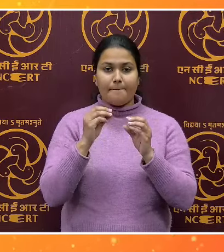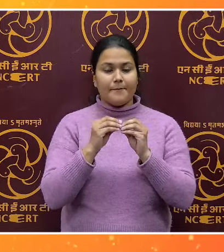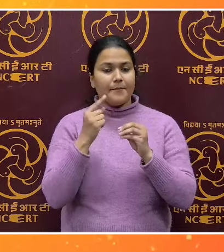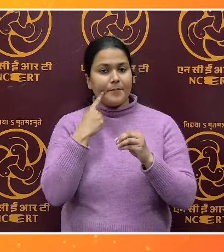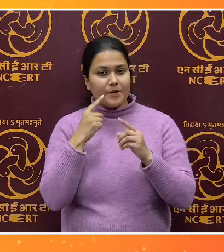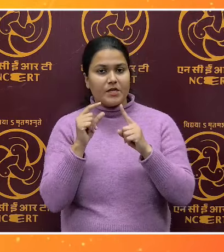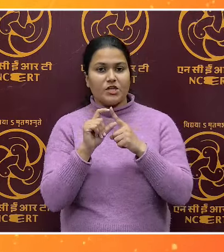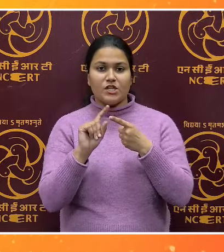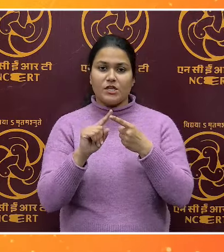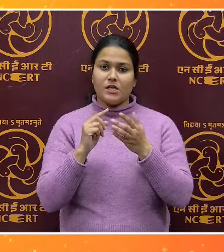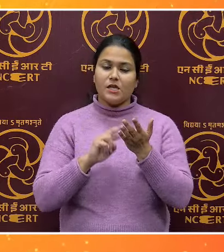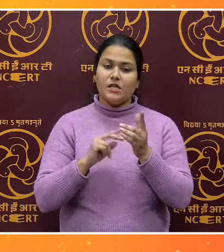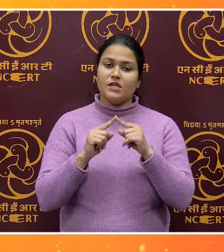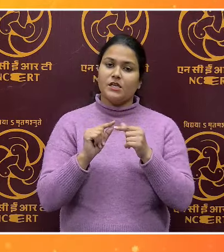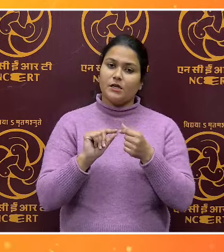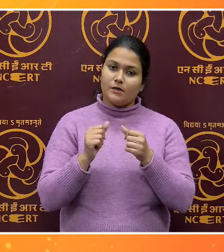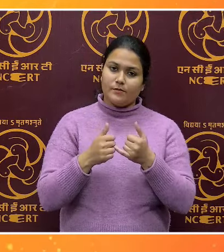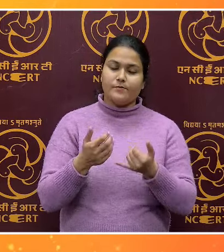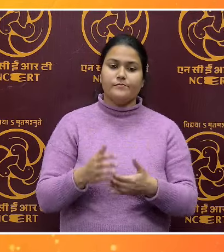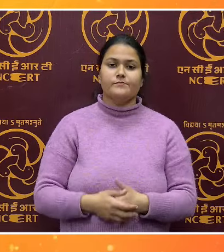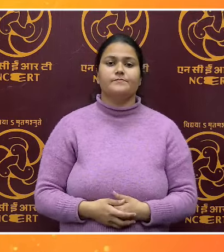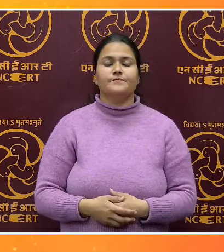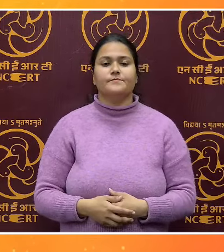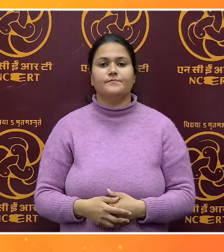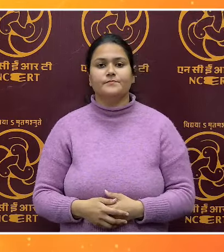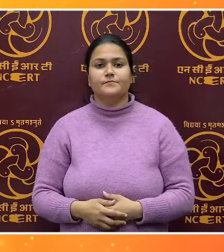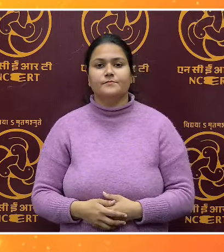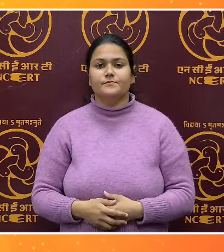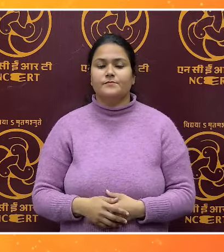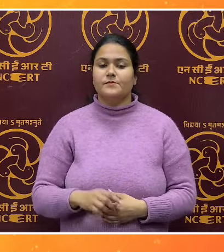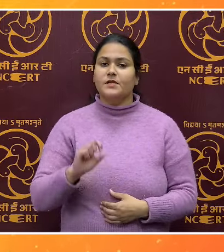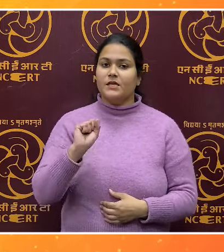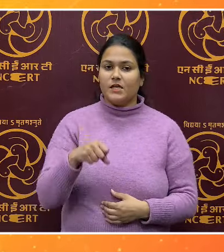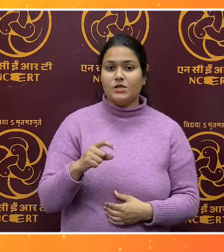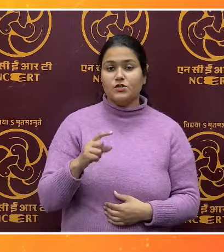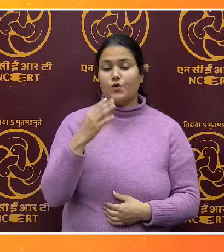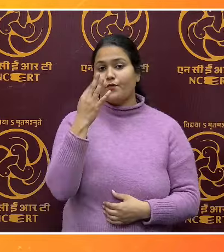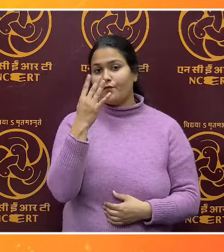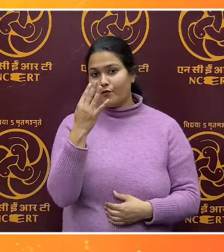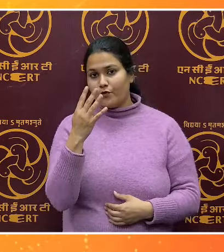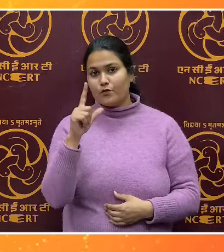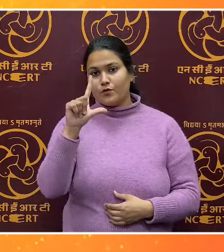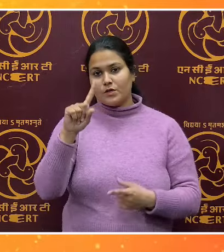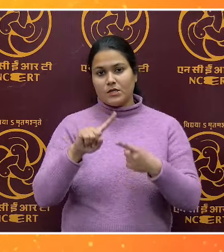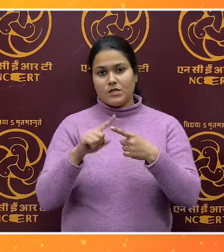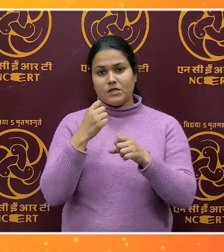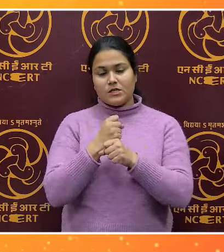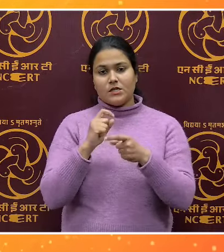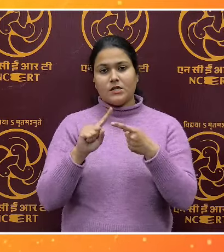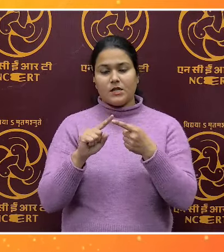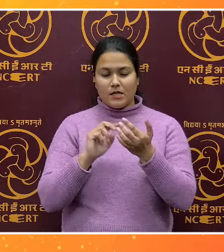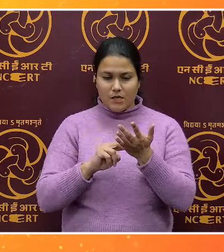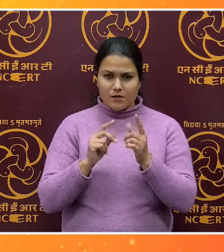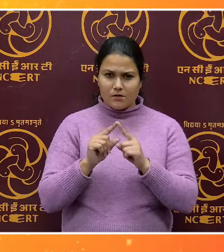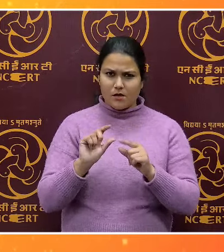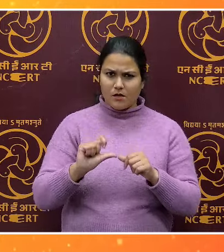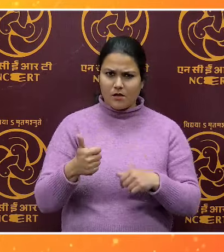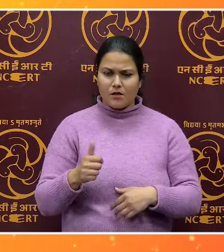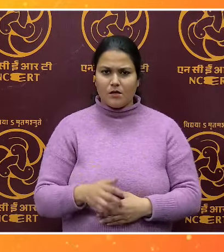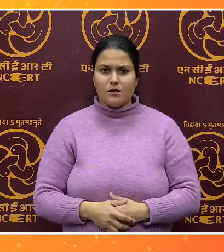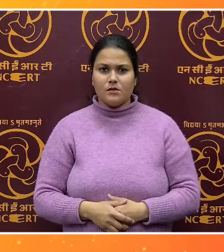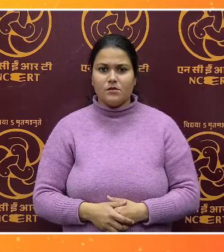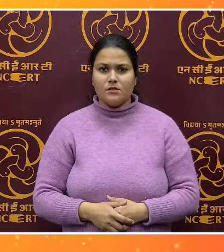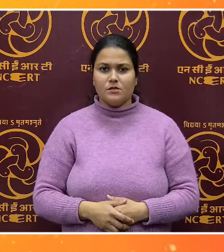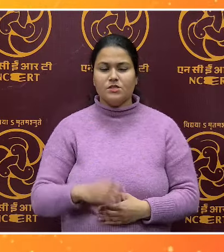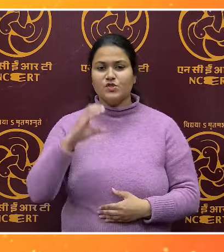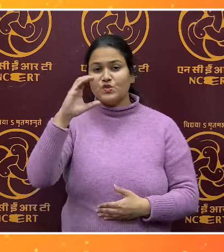If we talk about 4 types of ligands we have already discussed, Yes, and yes, there's ma'am. another type called chelating